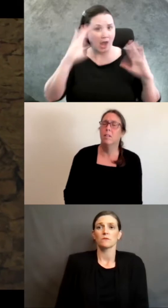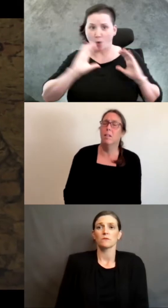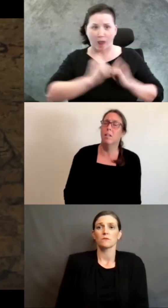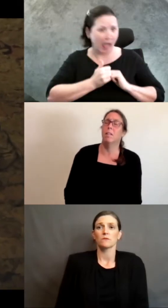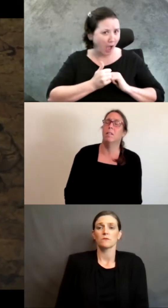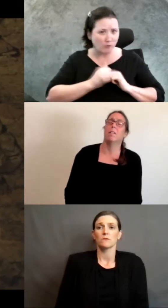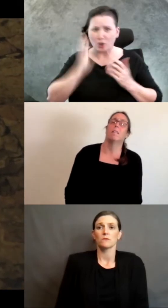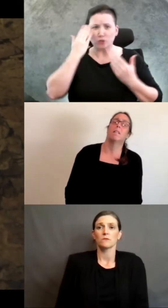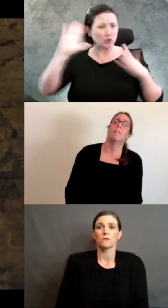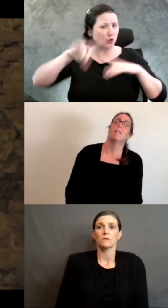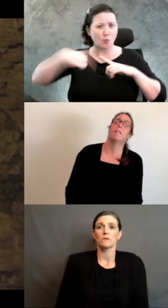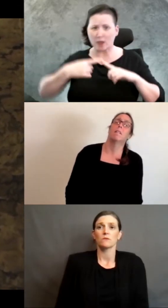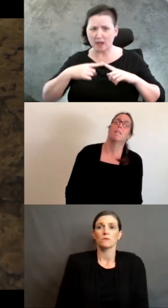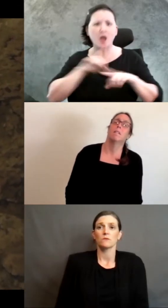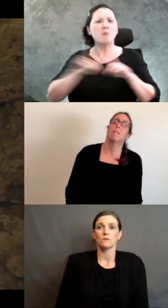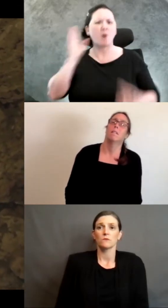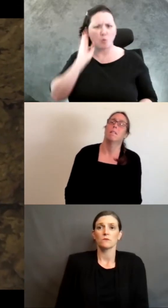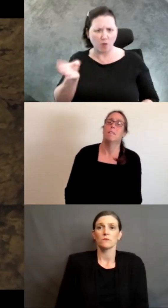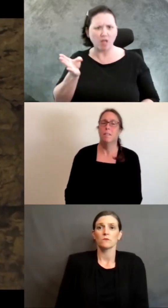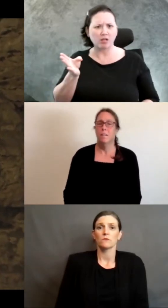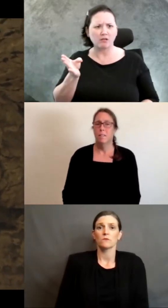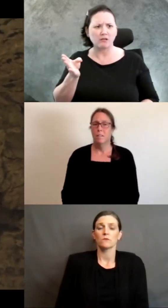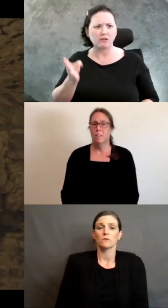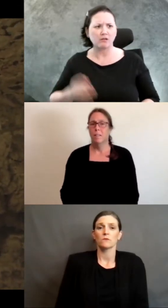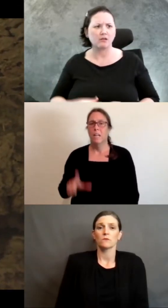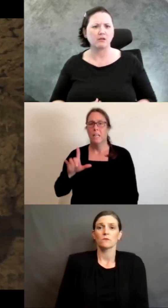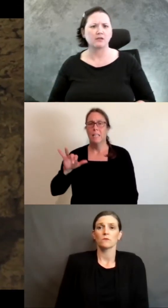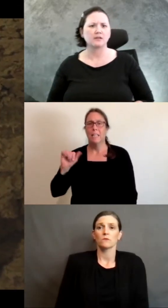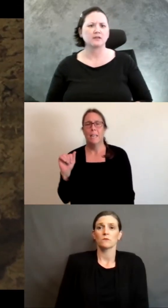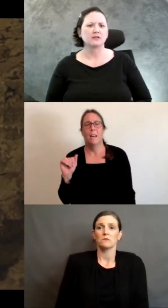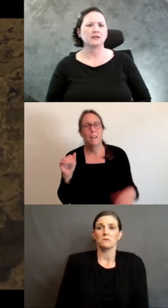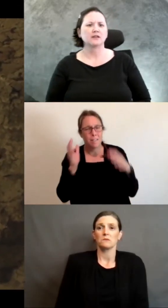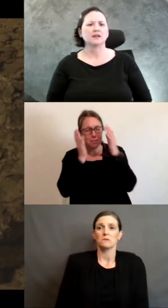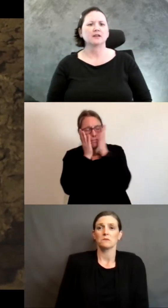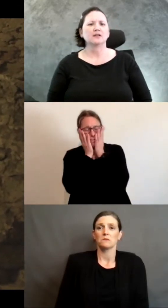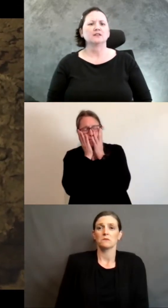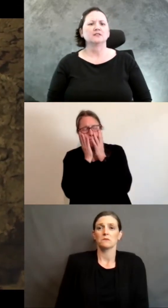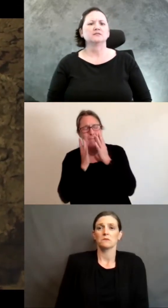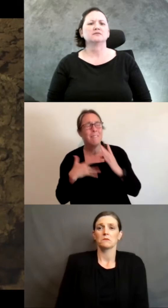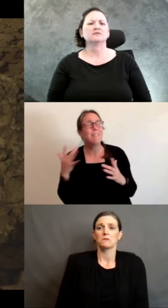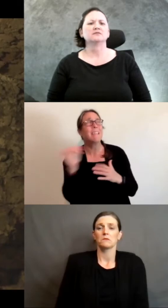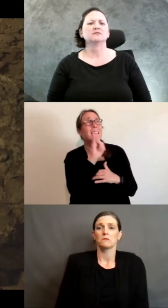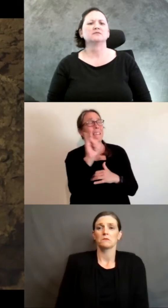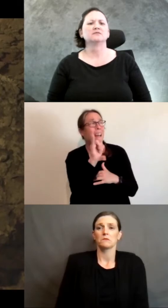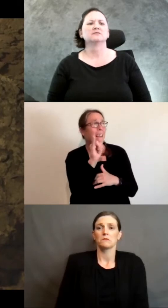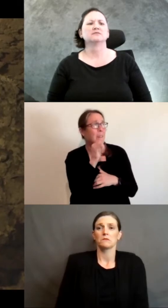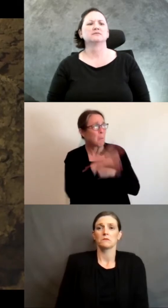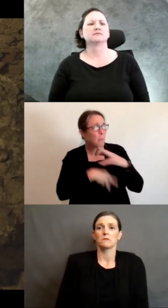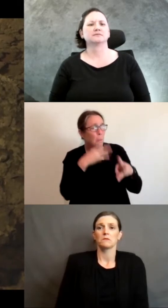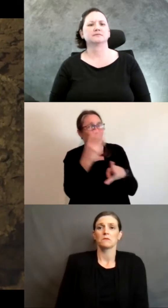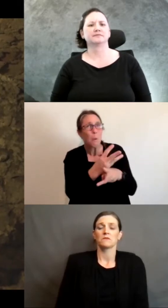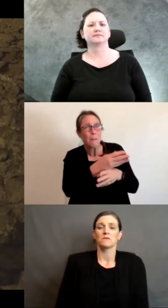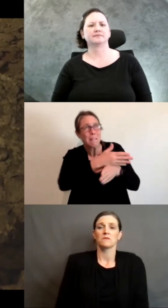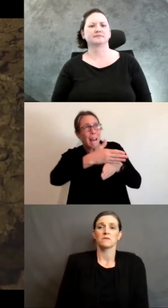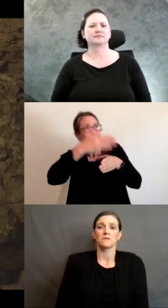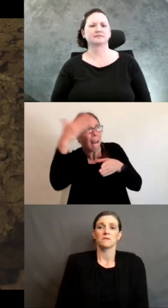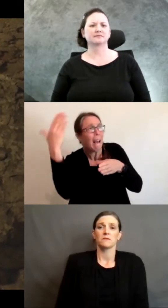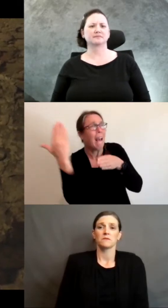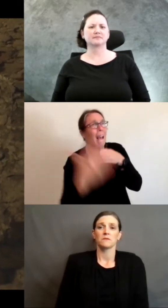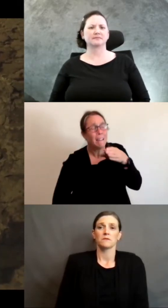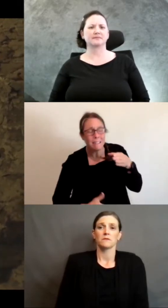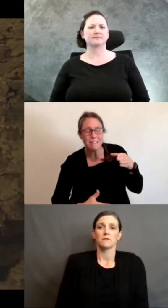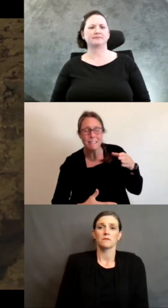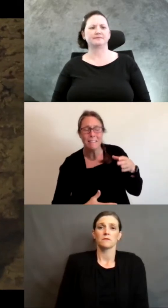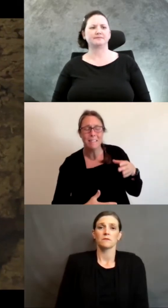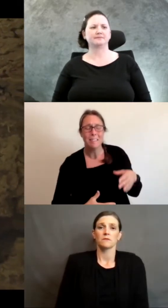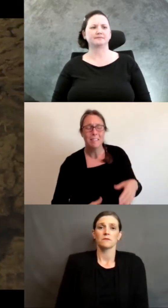know when, but we're gonna get out of here. It feels like the end of the world.